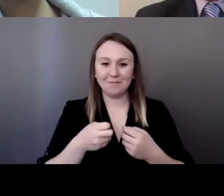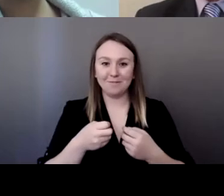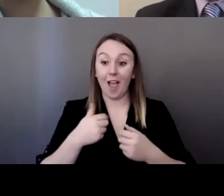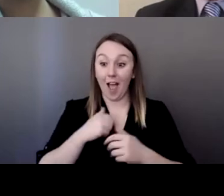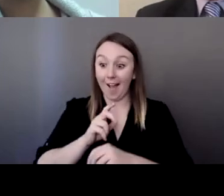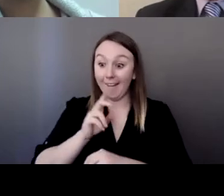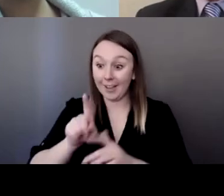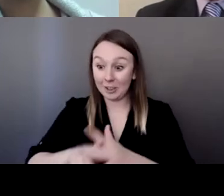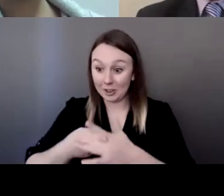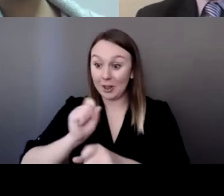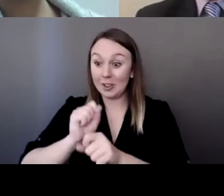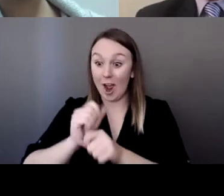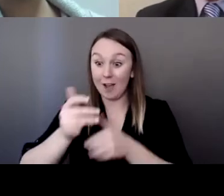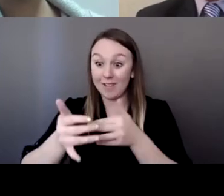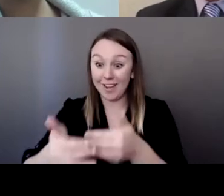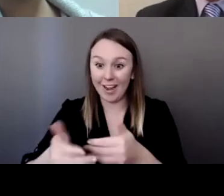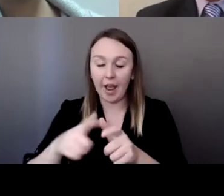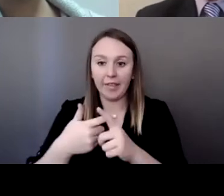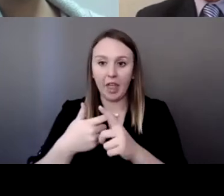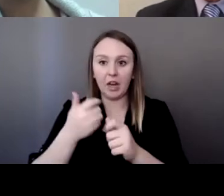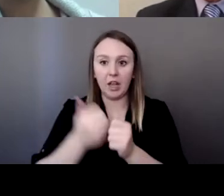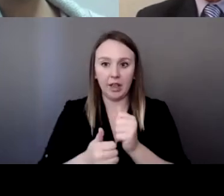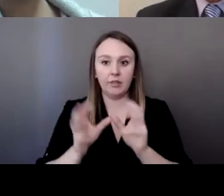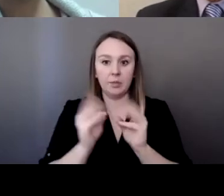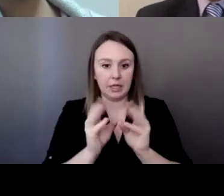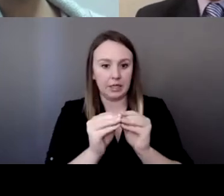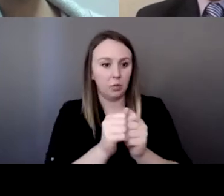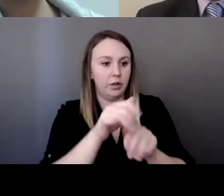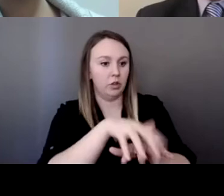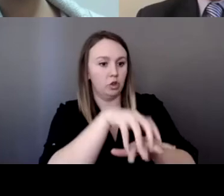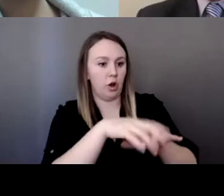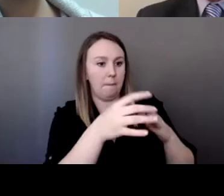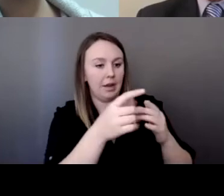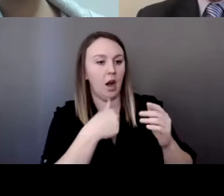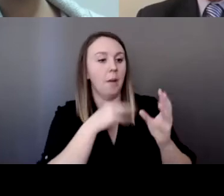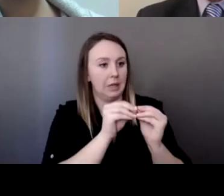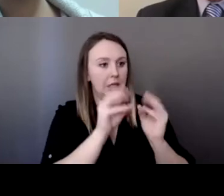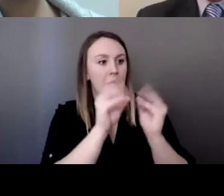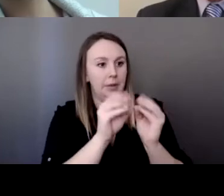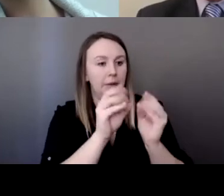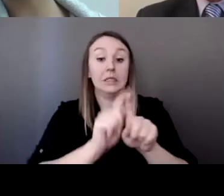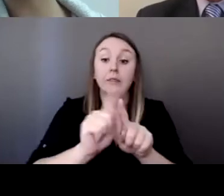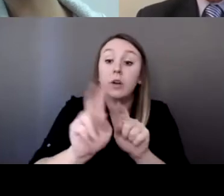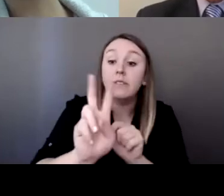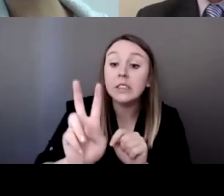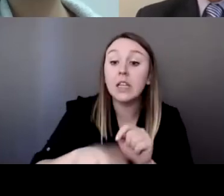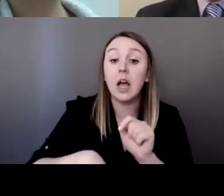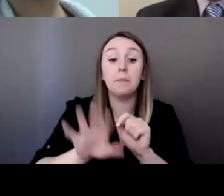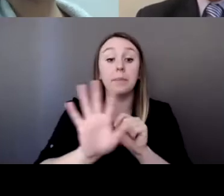out in each subsequent meeting with tribal leaders, with victims'